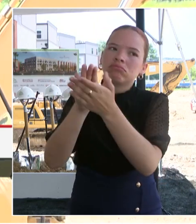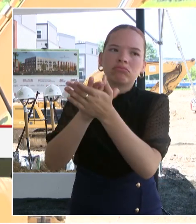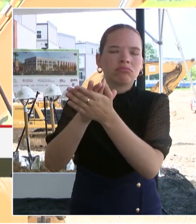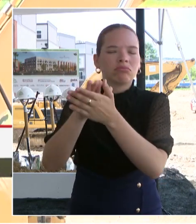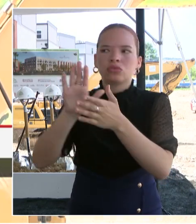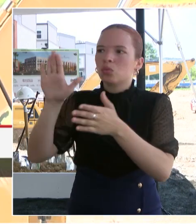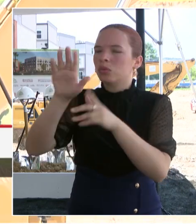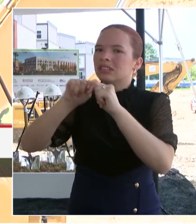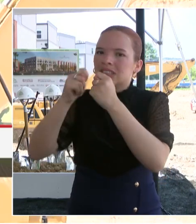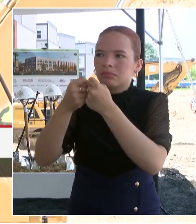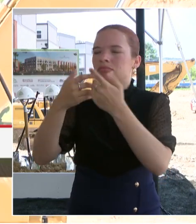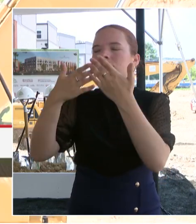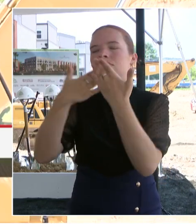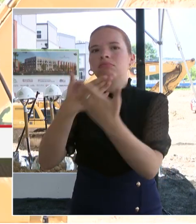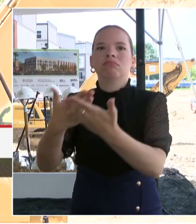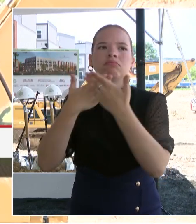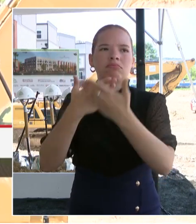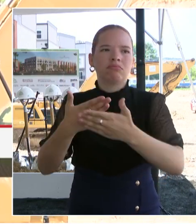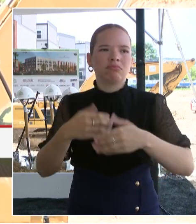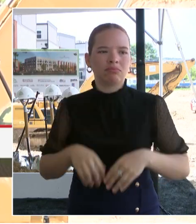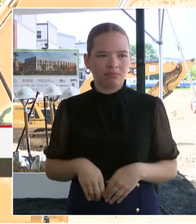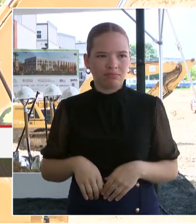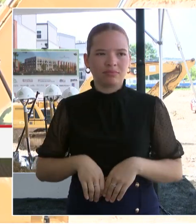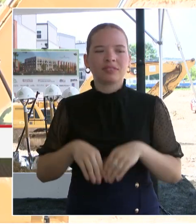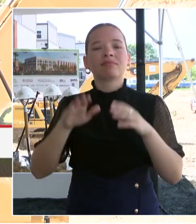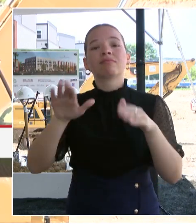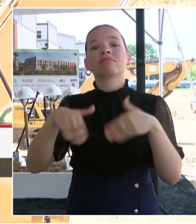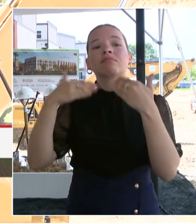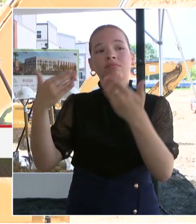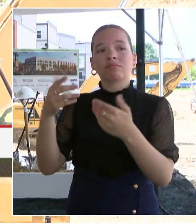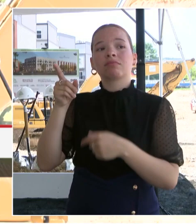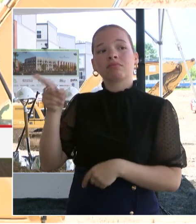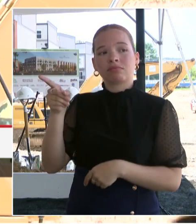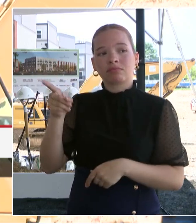I am to bring up Carmen Romero, President and CEO of APA.